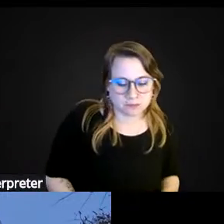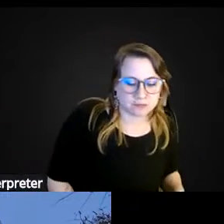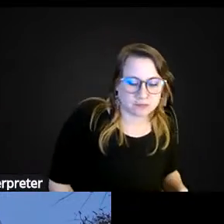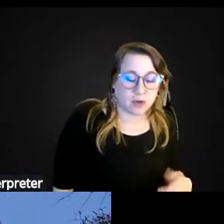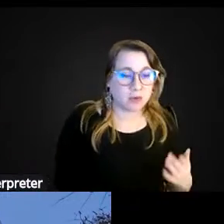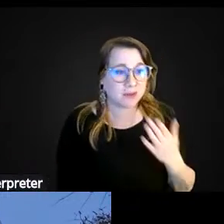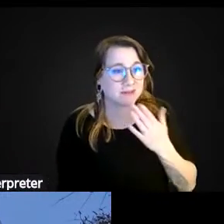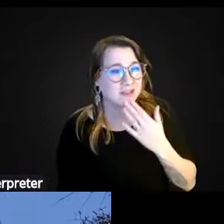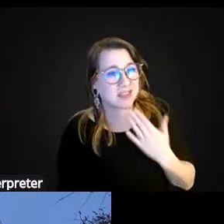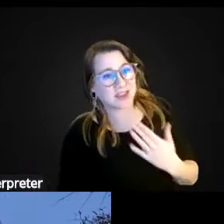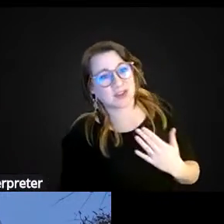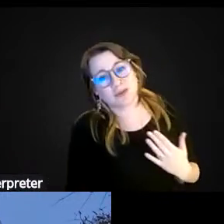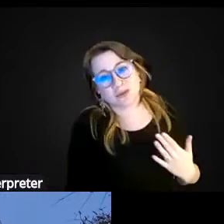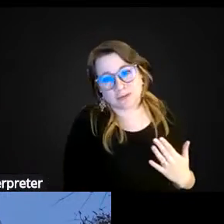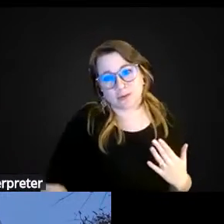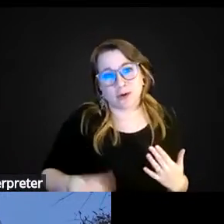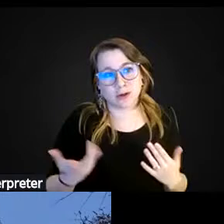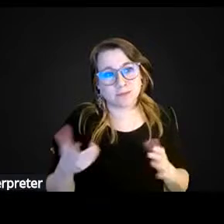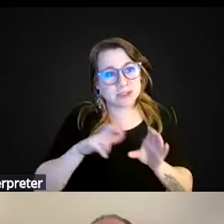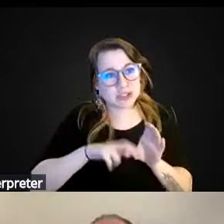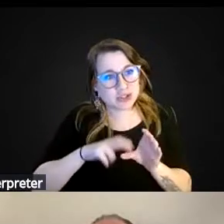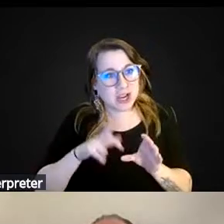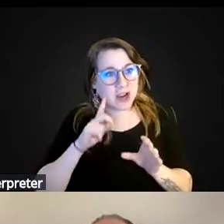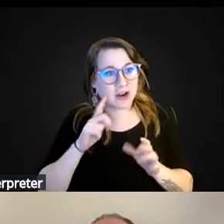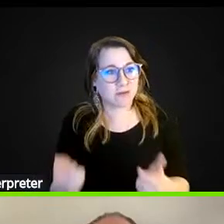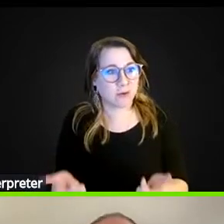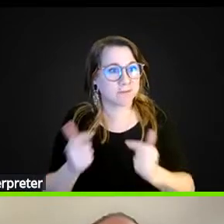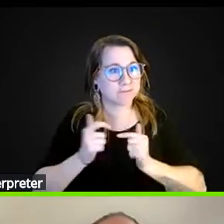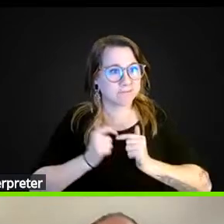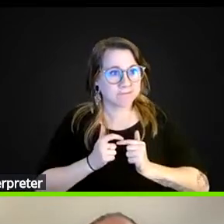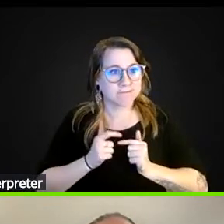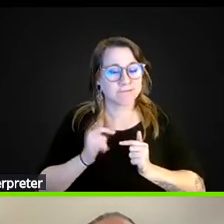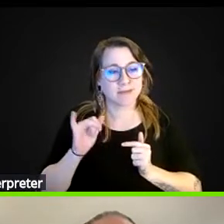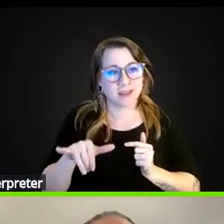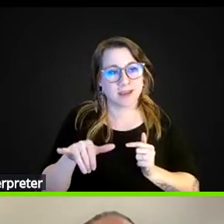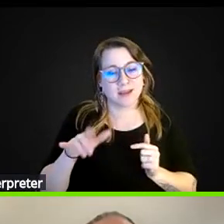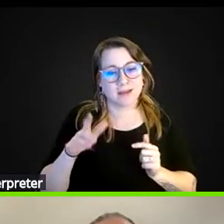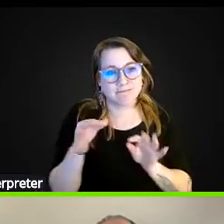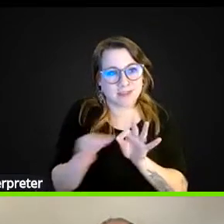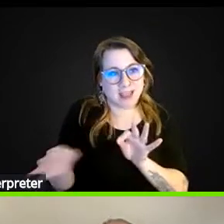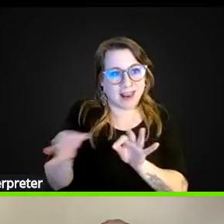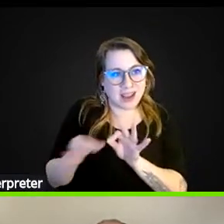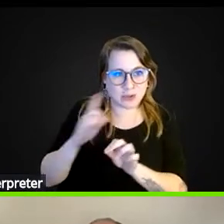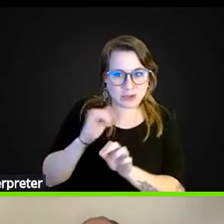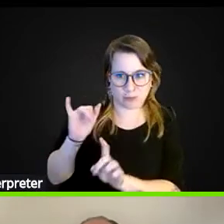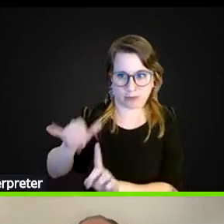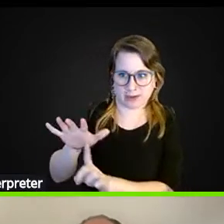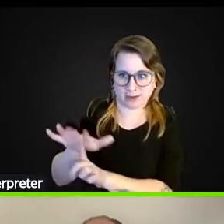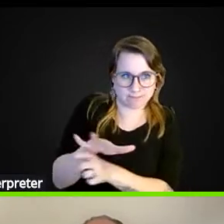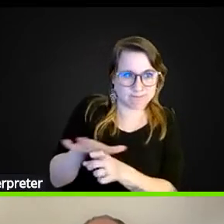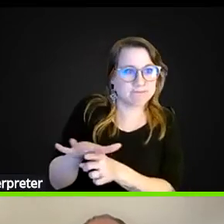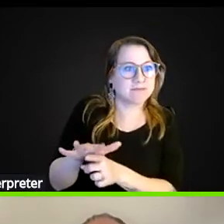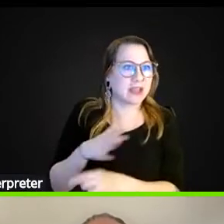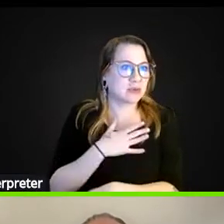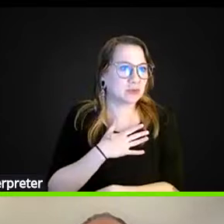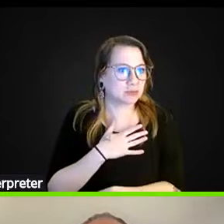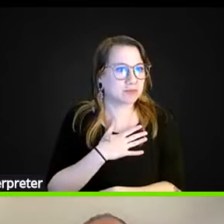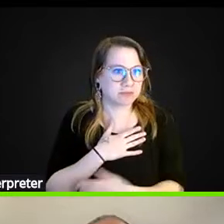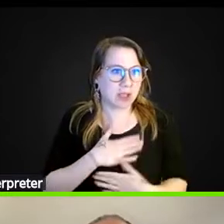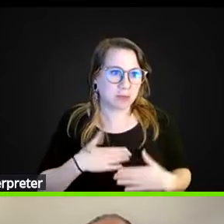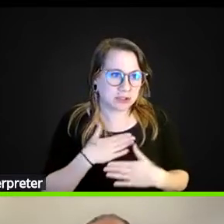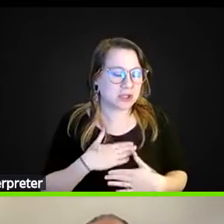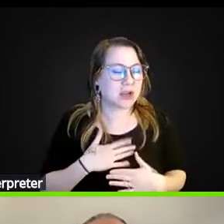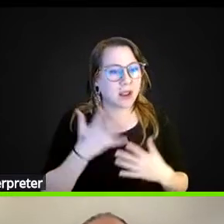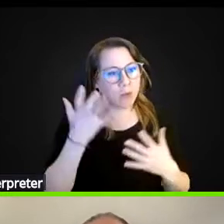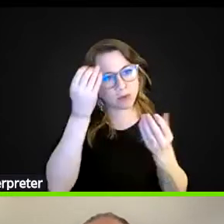you, for Mr. Chair, for passing me the statutory language on that. I do appreciate it, but I just want everyone to know that